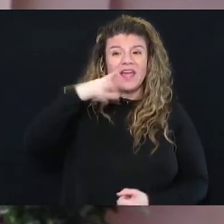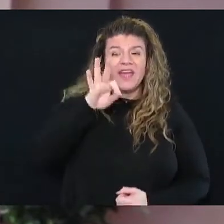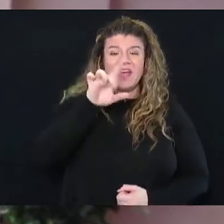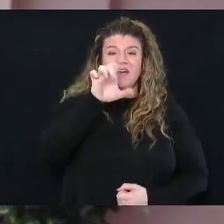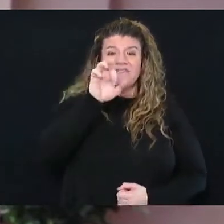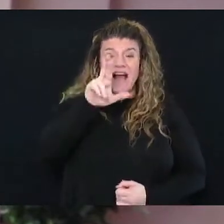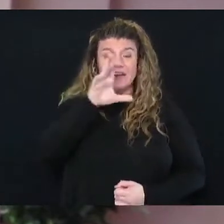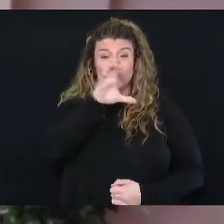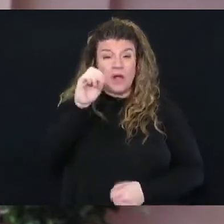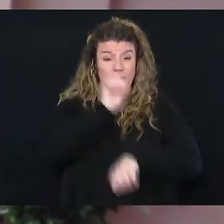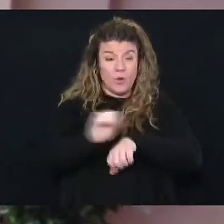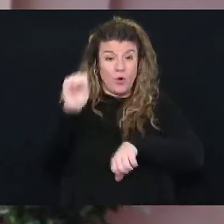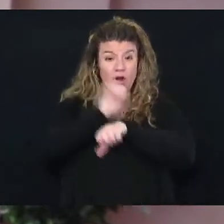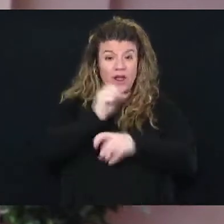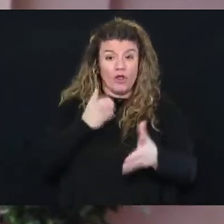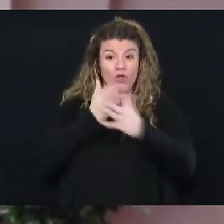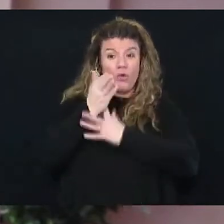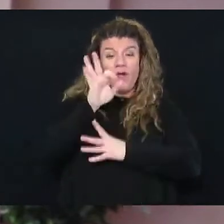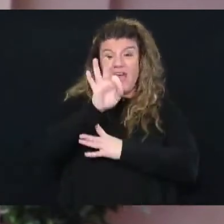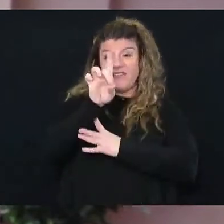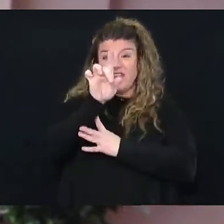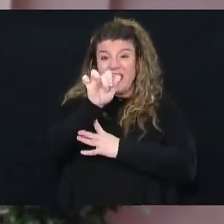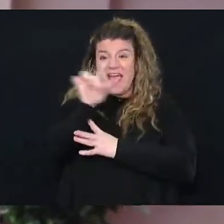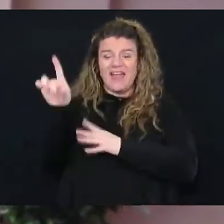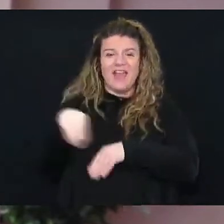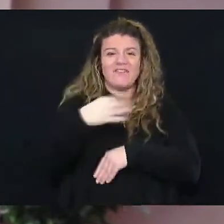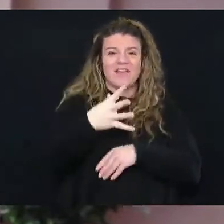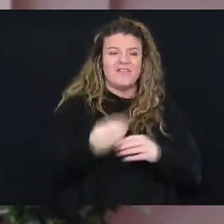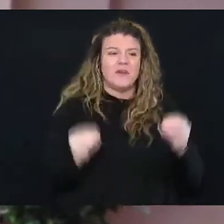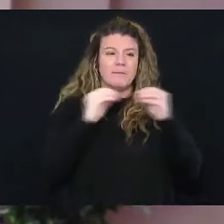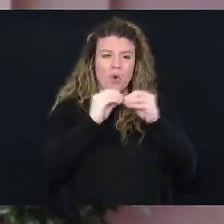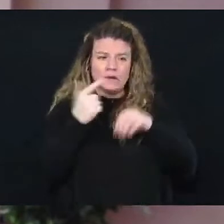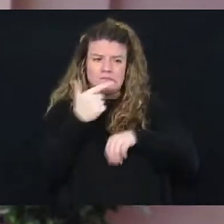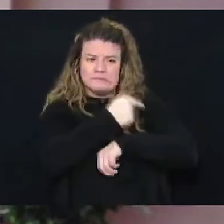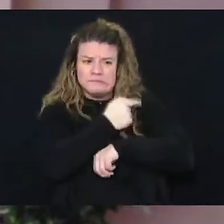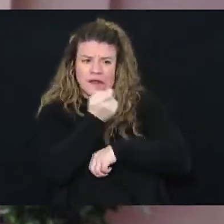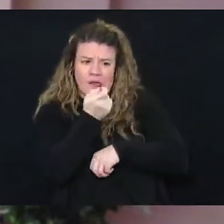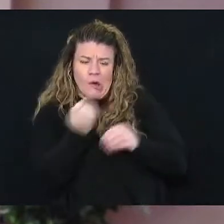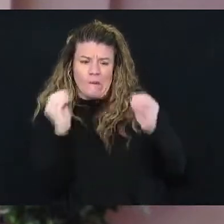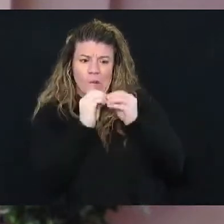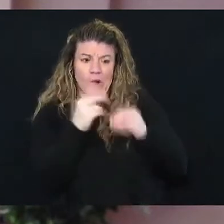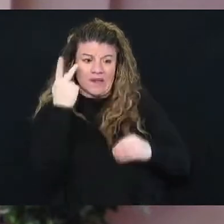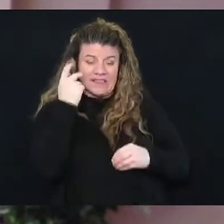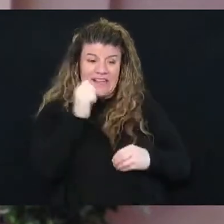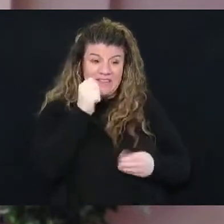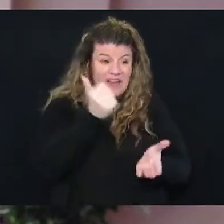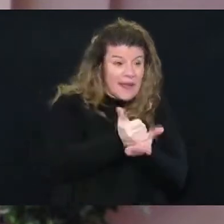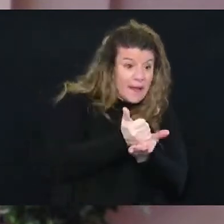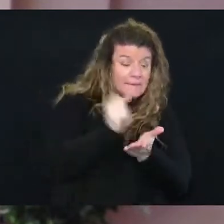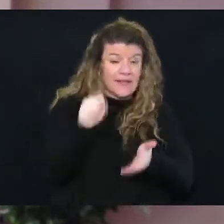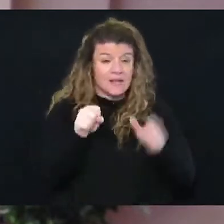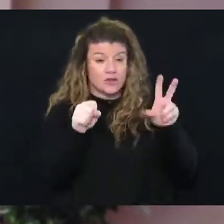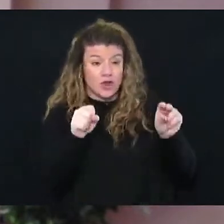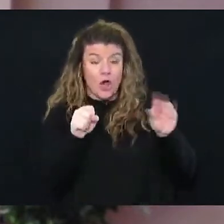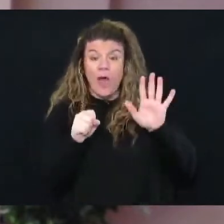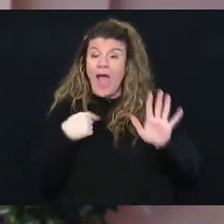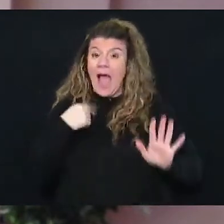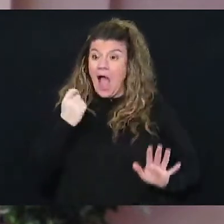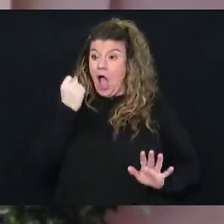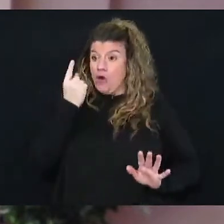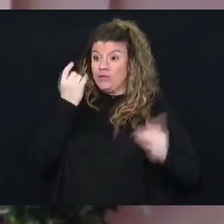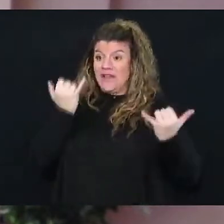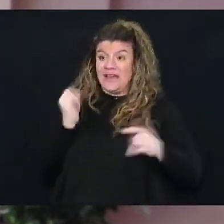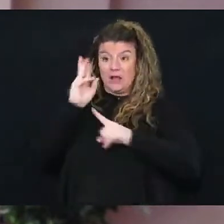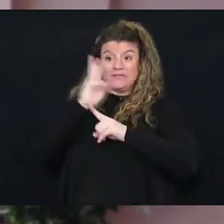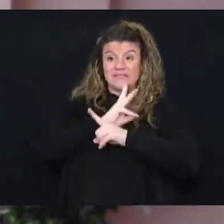company working with the FDA has given an additional dose to see if that doesn't help. But as I understand it, the 6-month-old to